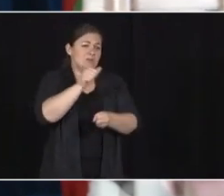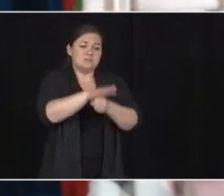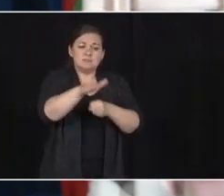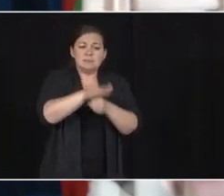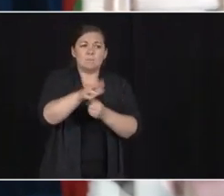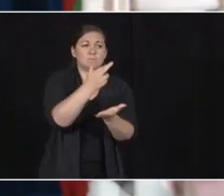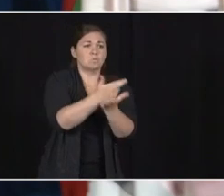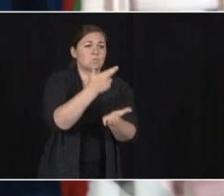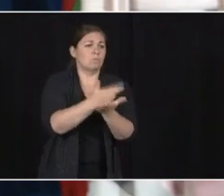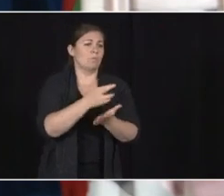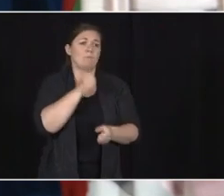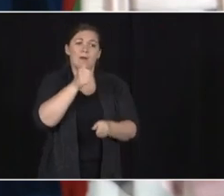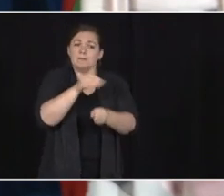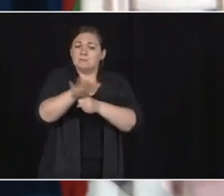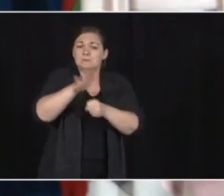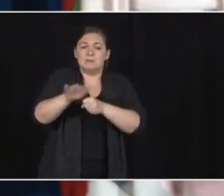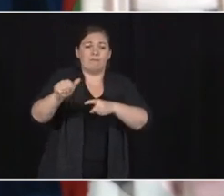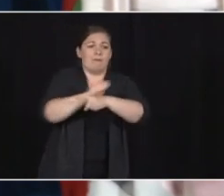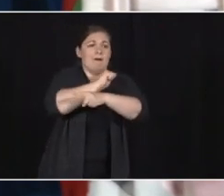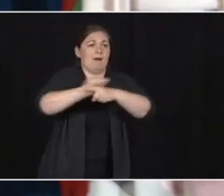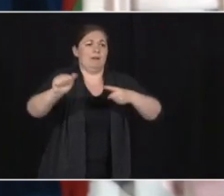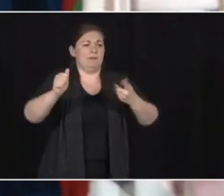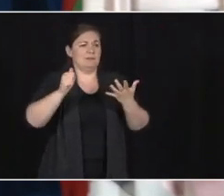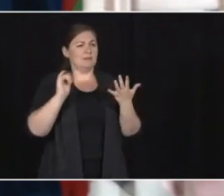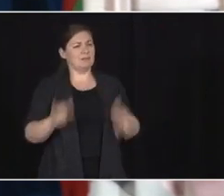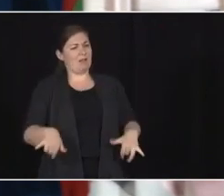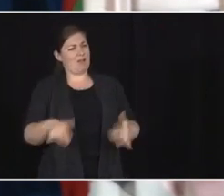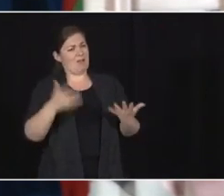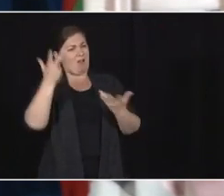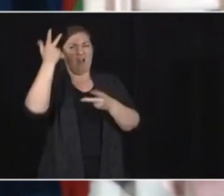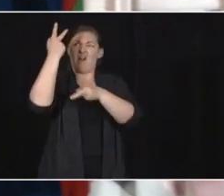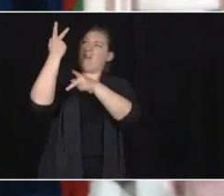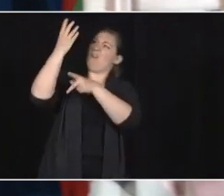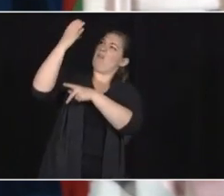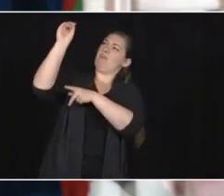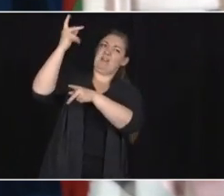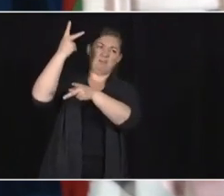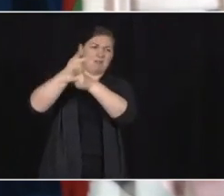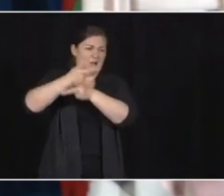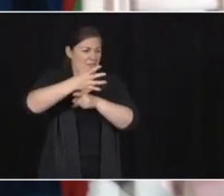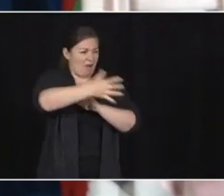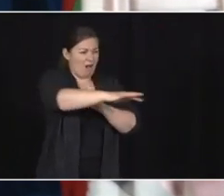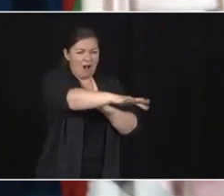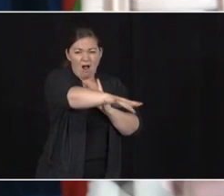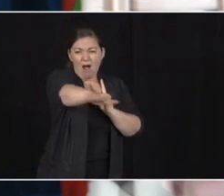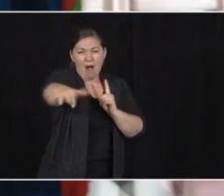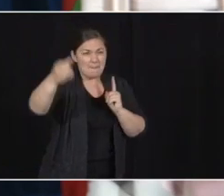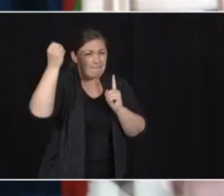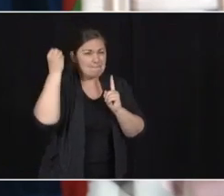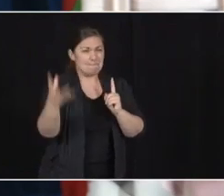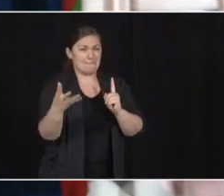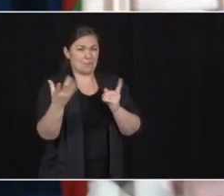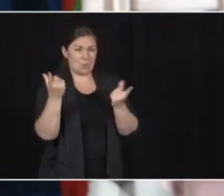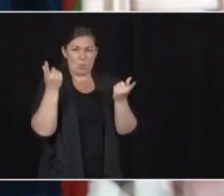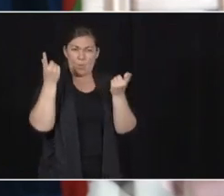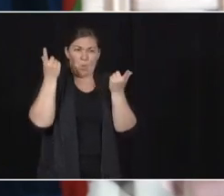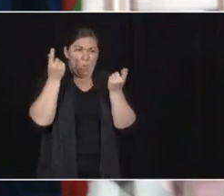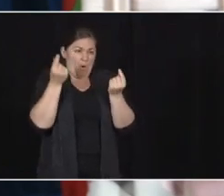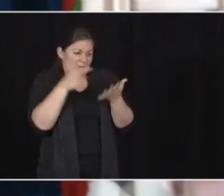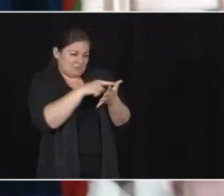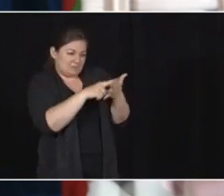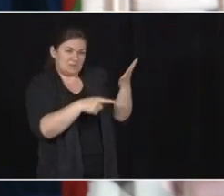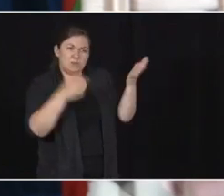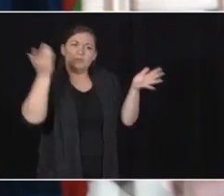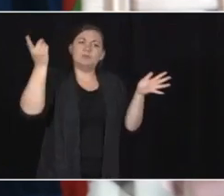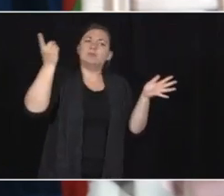you have to have these companies operating dozens of other homes, given how they operated these facilities. Well, we're going to be